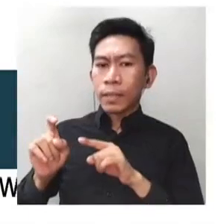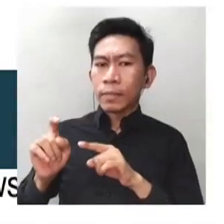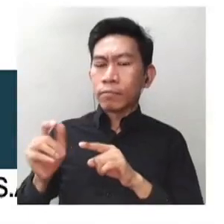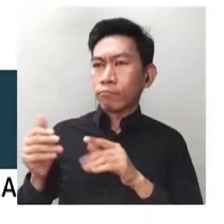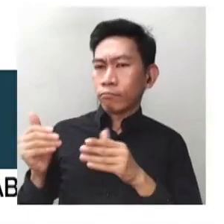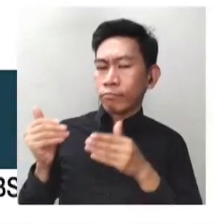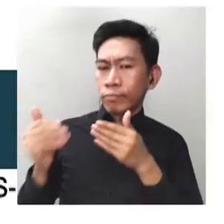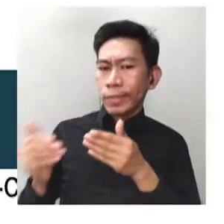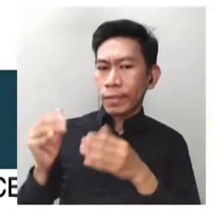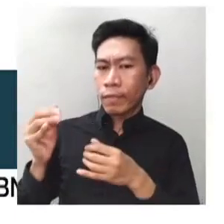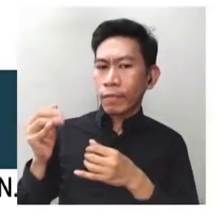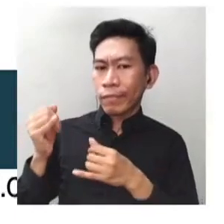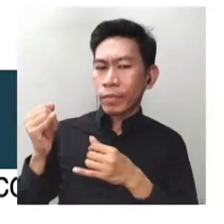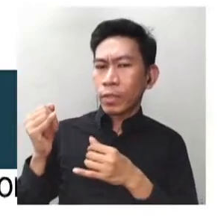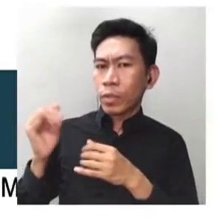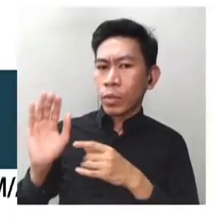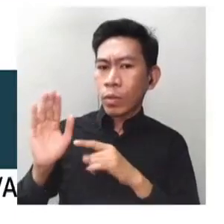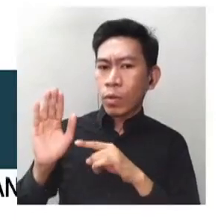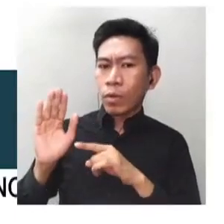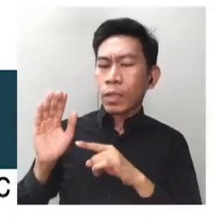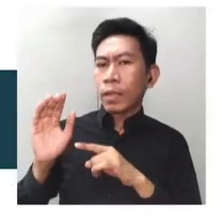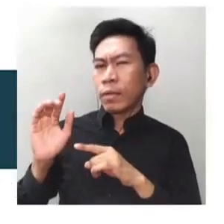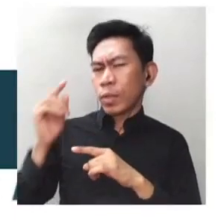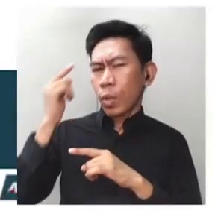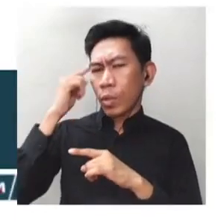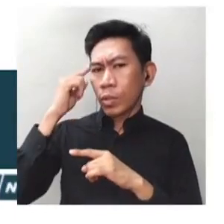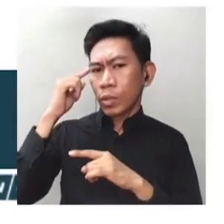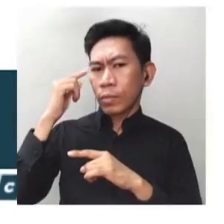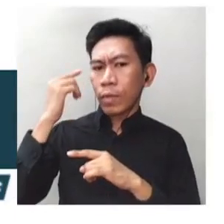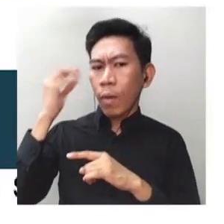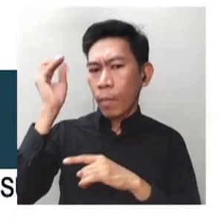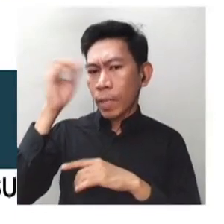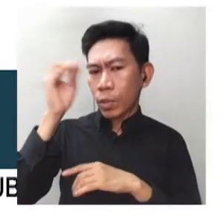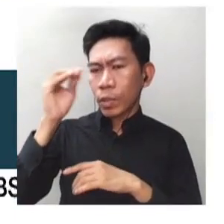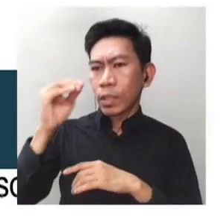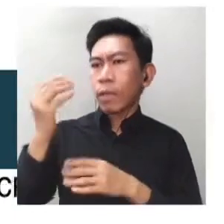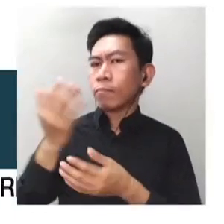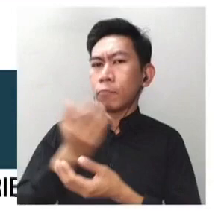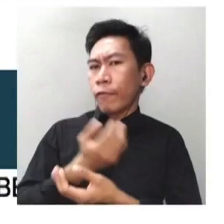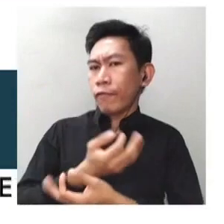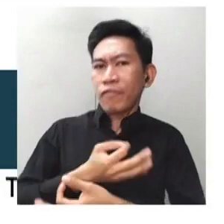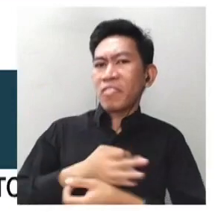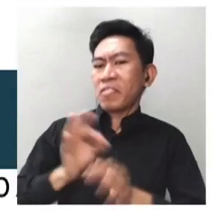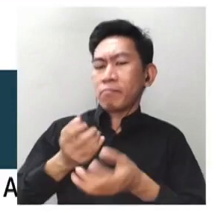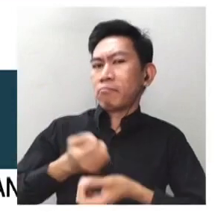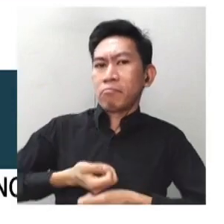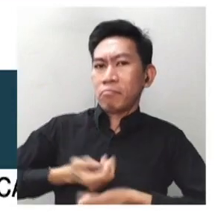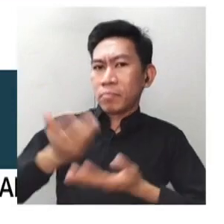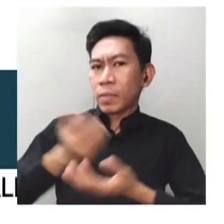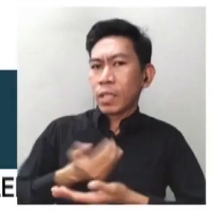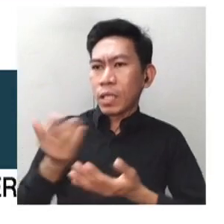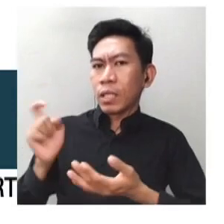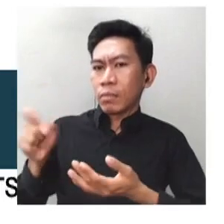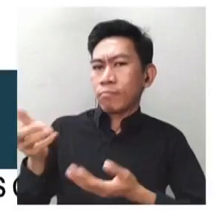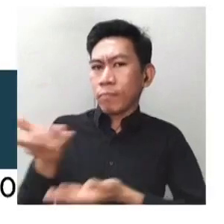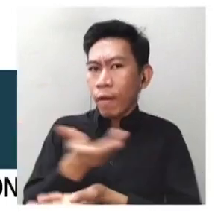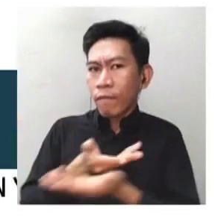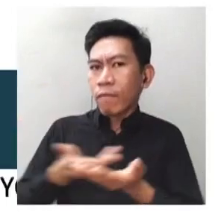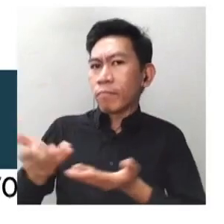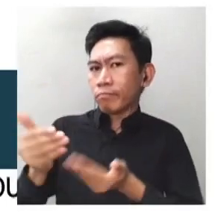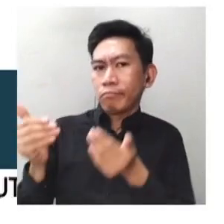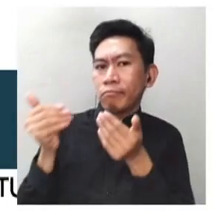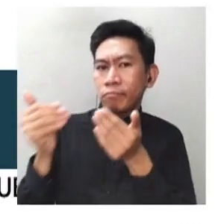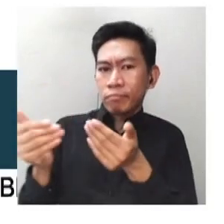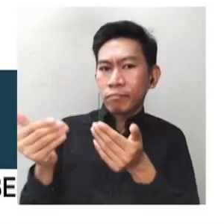about your thoughts on democratic space, and that's the bigger picture here, and having that room for critical thinking to happen, and for